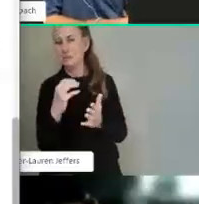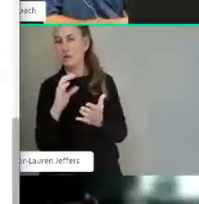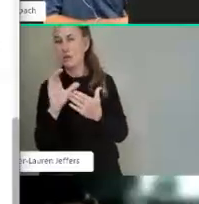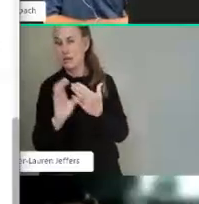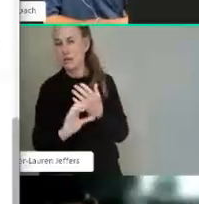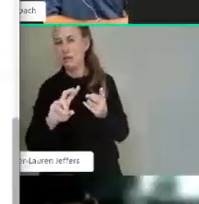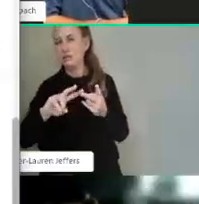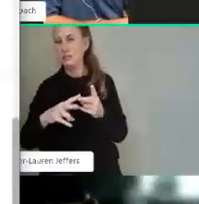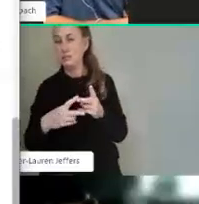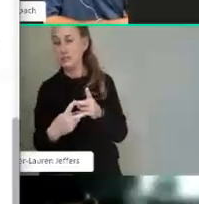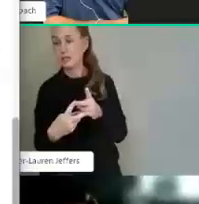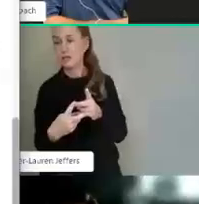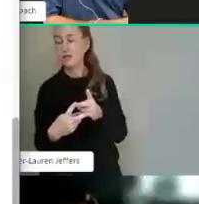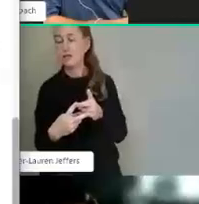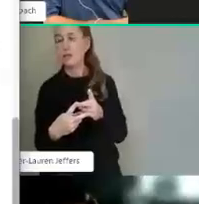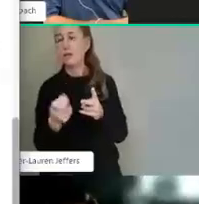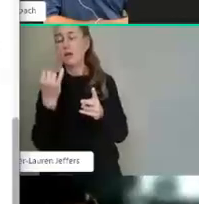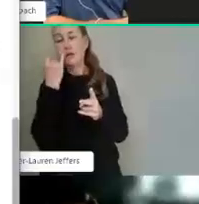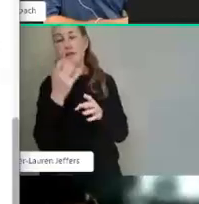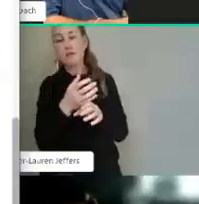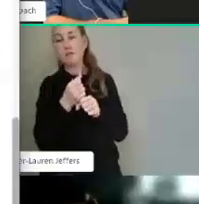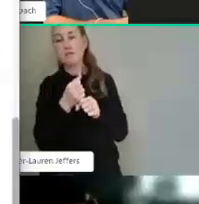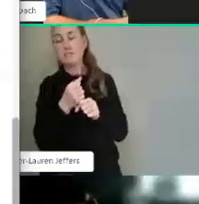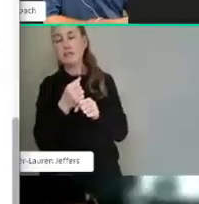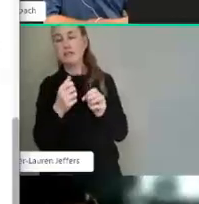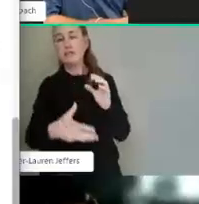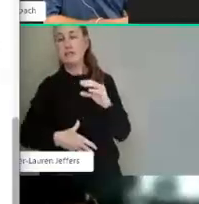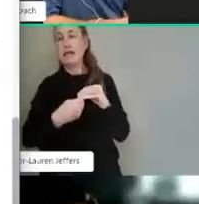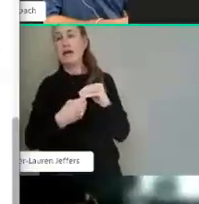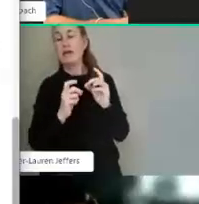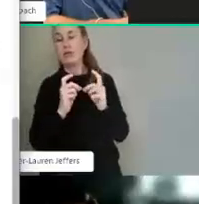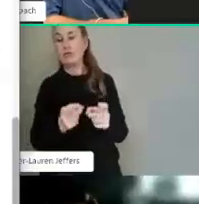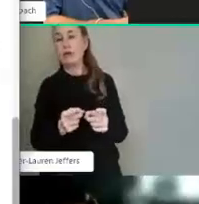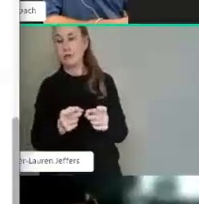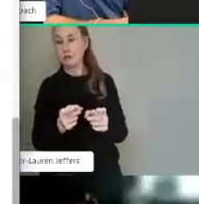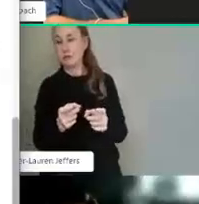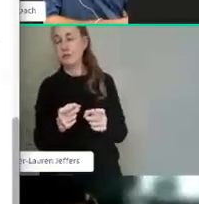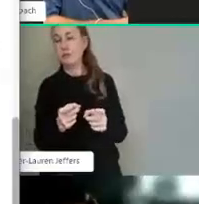And then the second is, if you are to receive additional grants, to come back